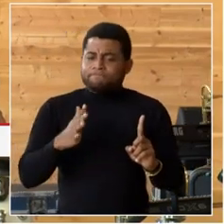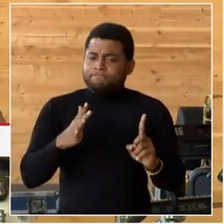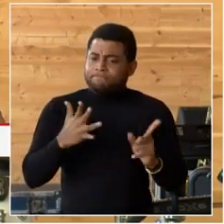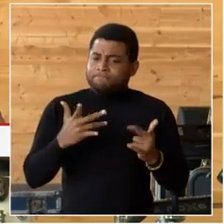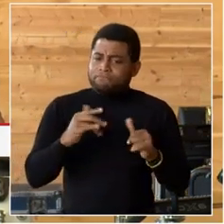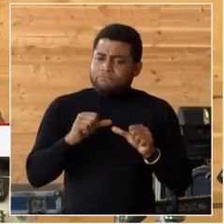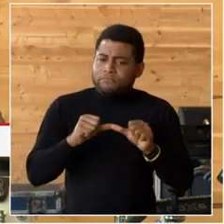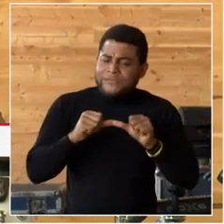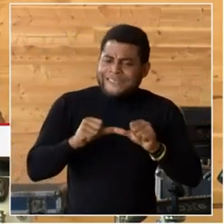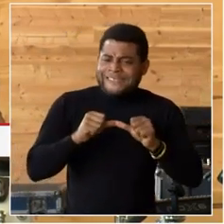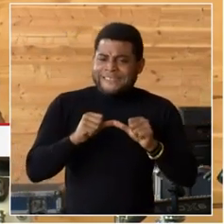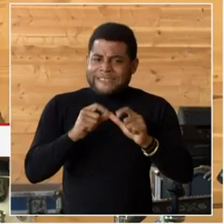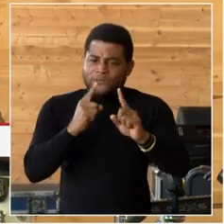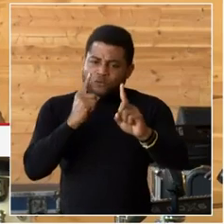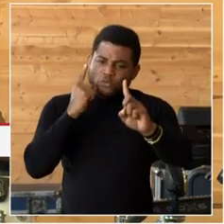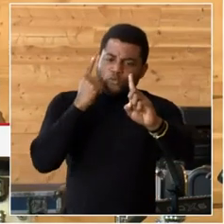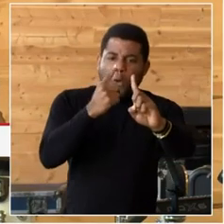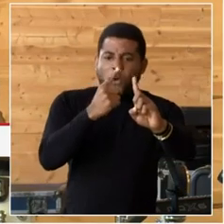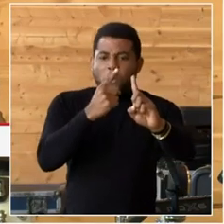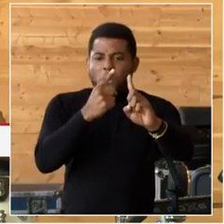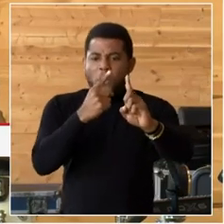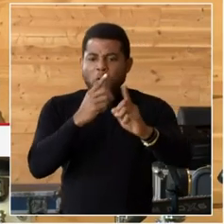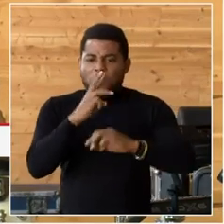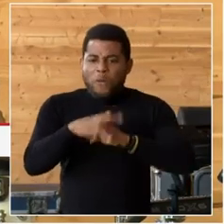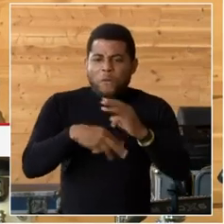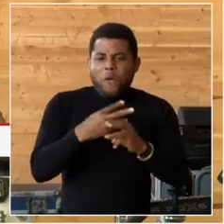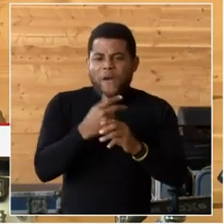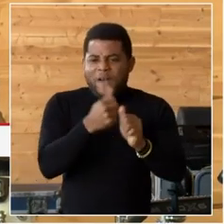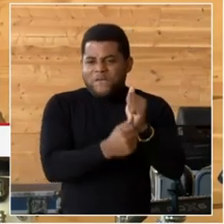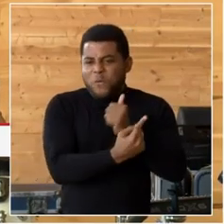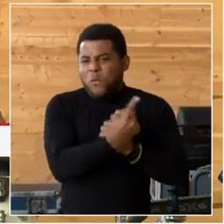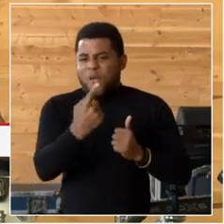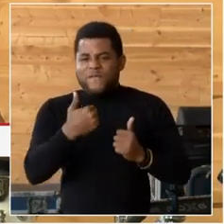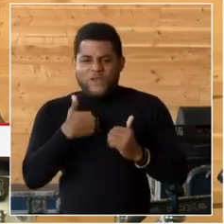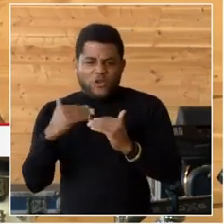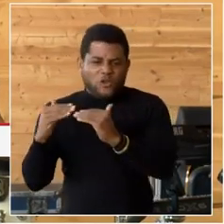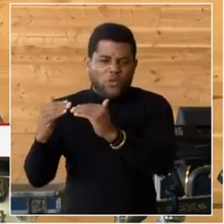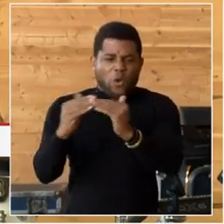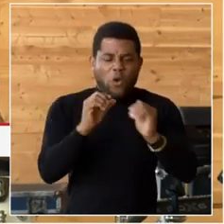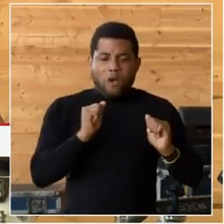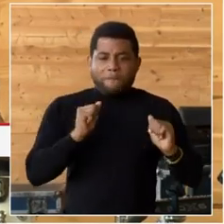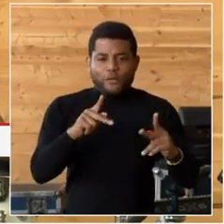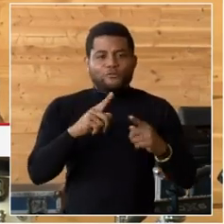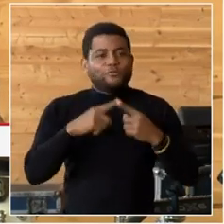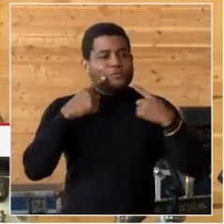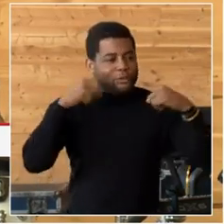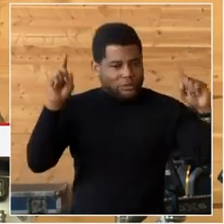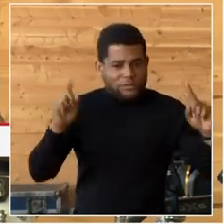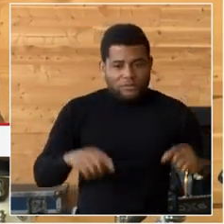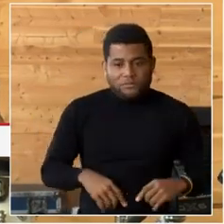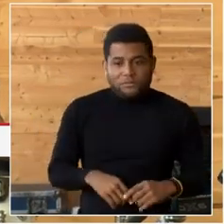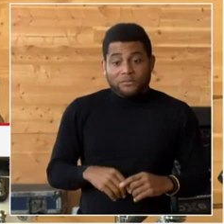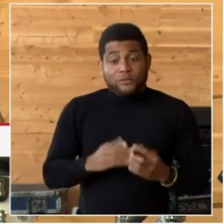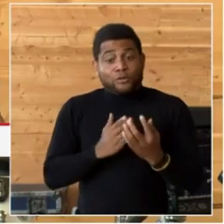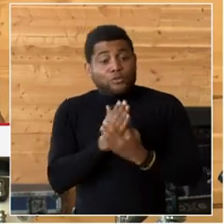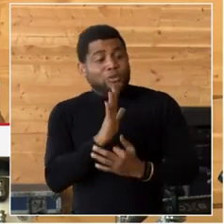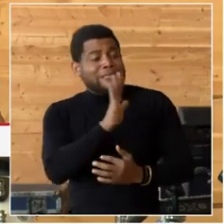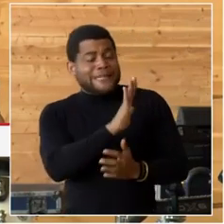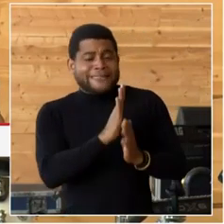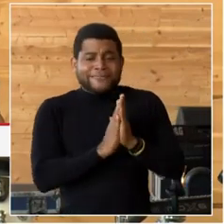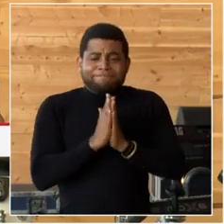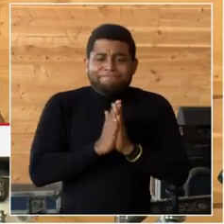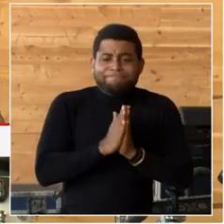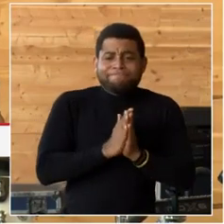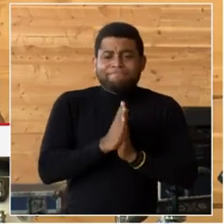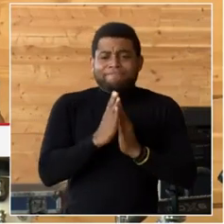everyone is given equal opportunities to succeed. And through our initiatives,